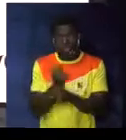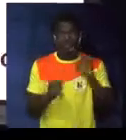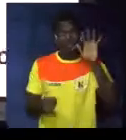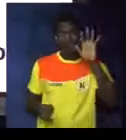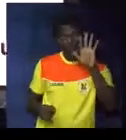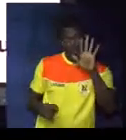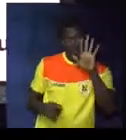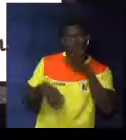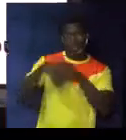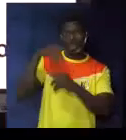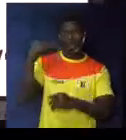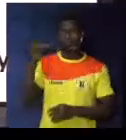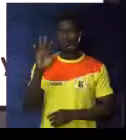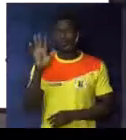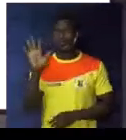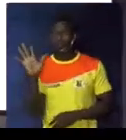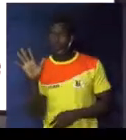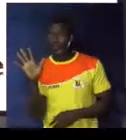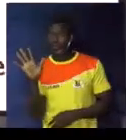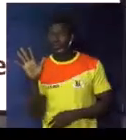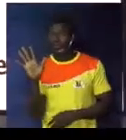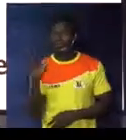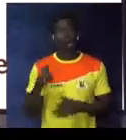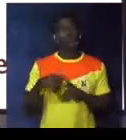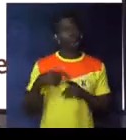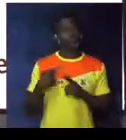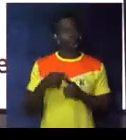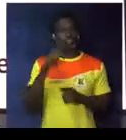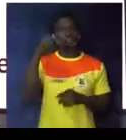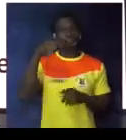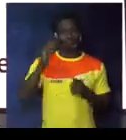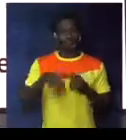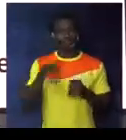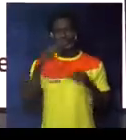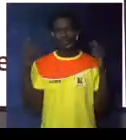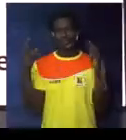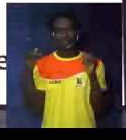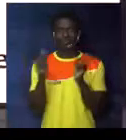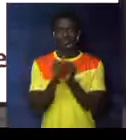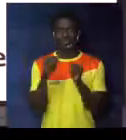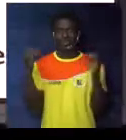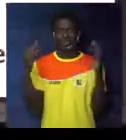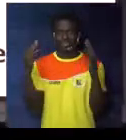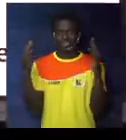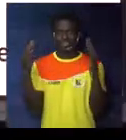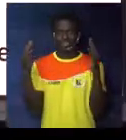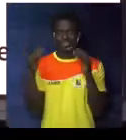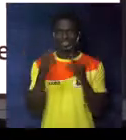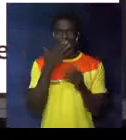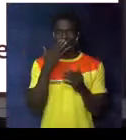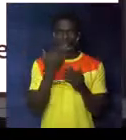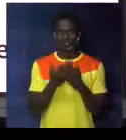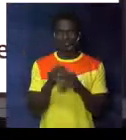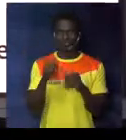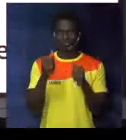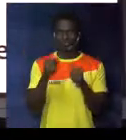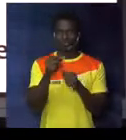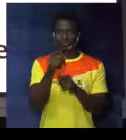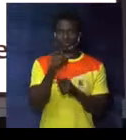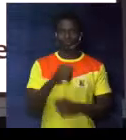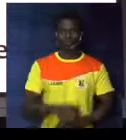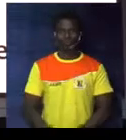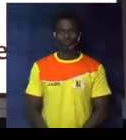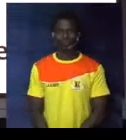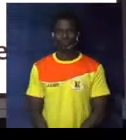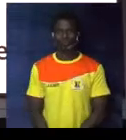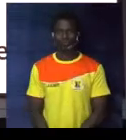you got 5 out of 5? Then you need to be celebrated with a cheer. Good job, you.